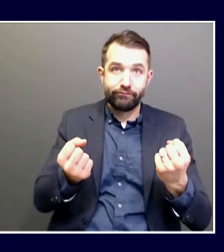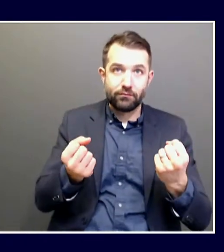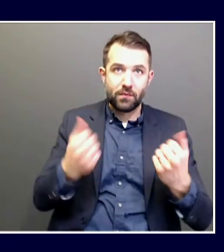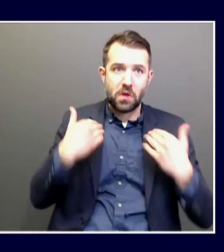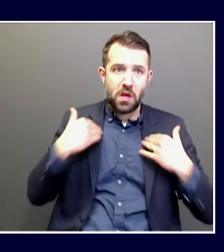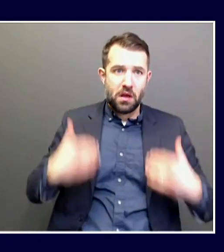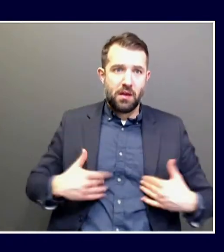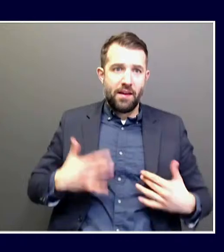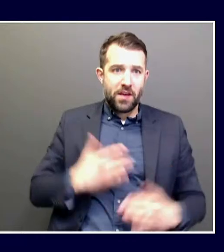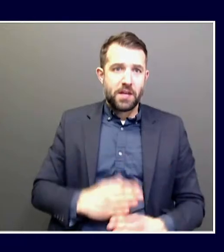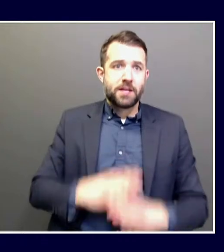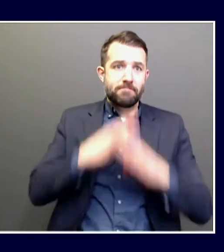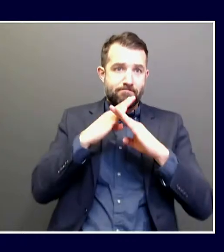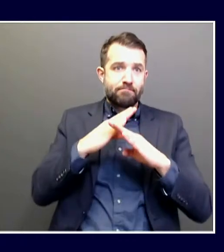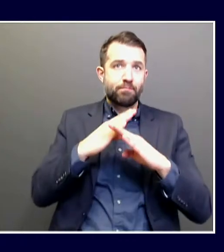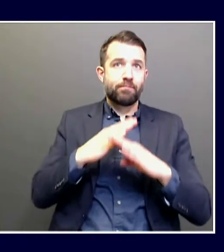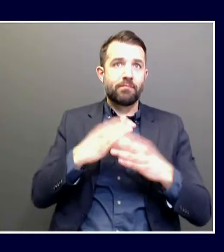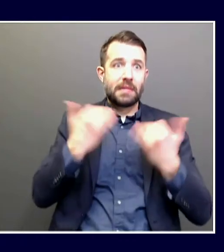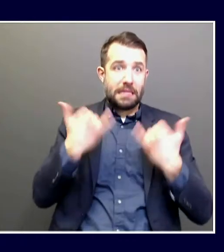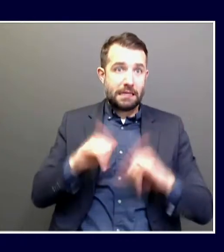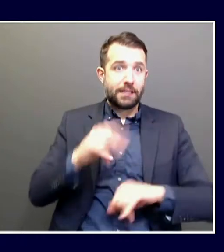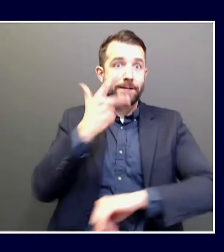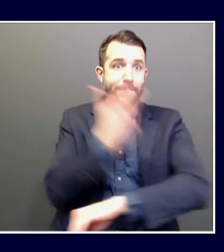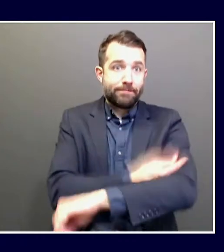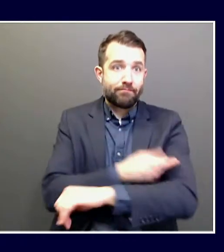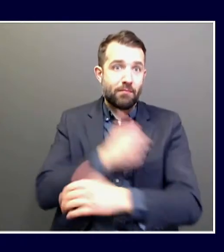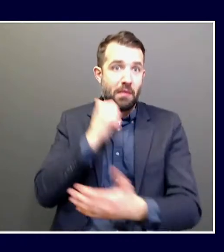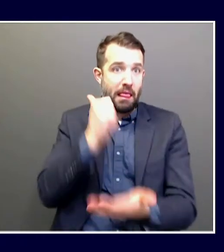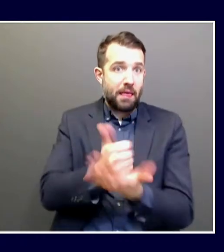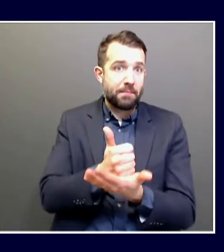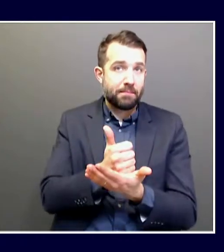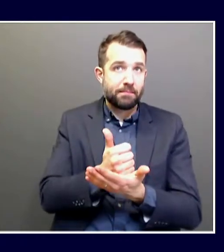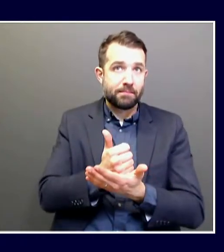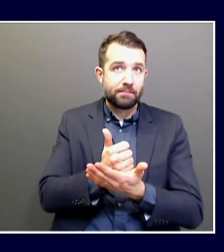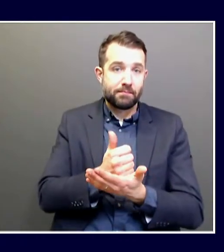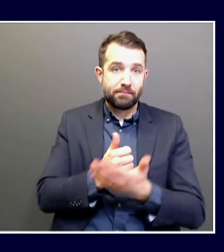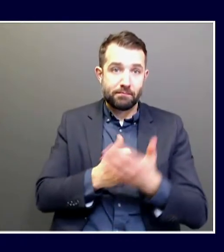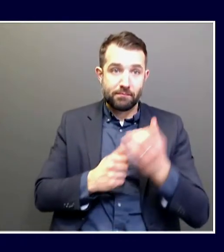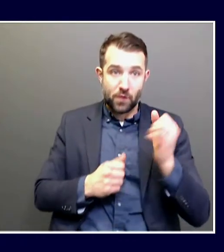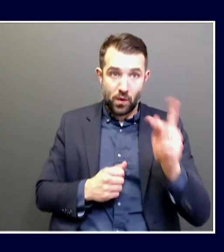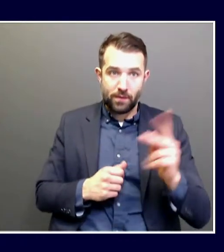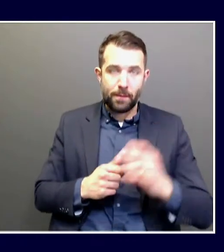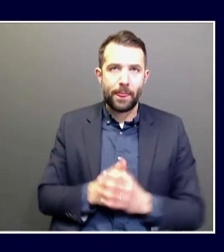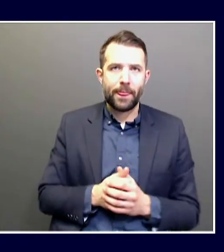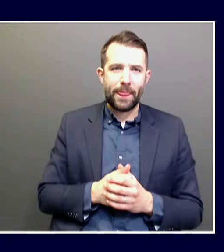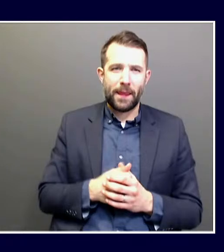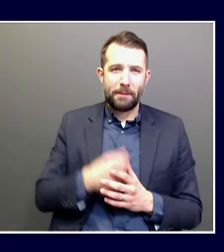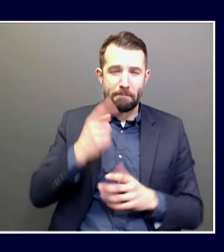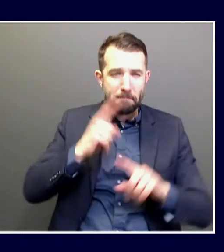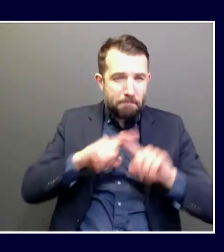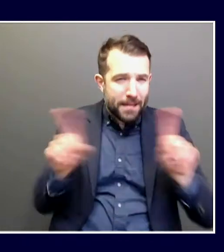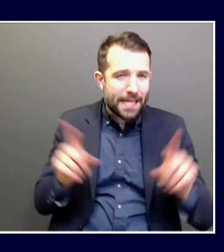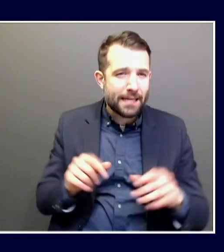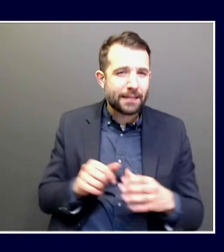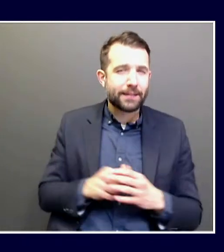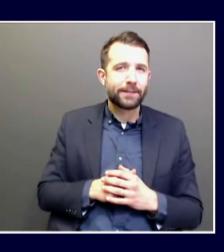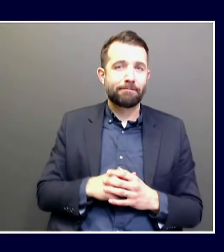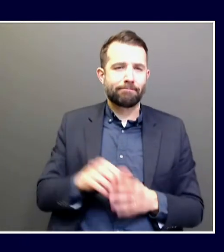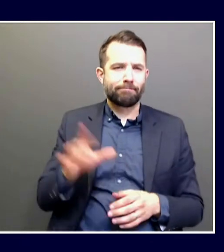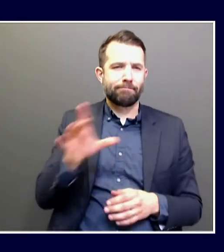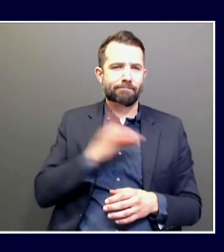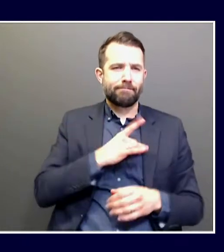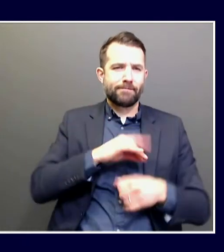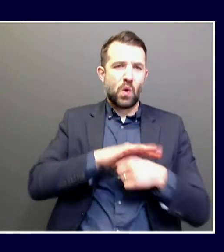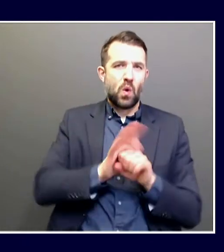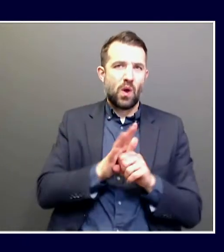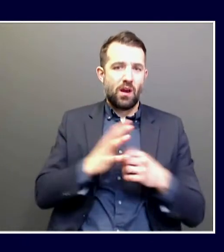asking, how does getting a booster play a role in this? Is getting a booster necessary if you have natural